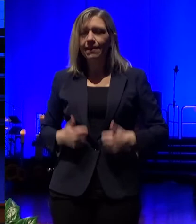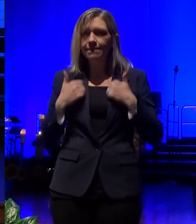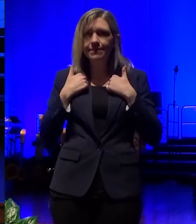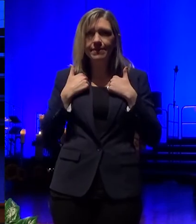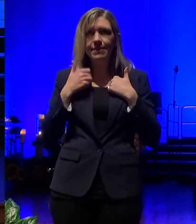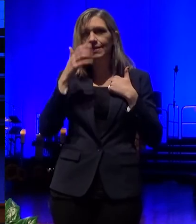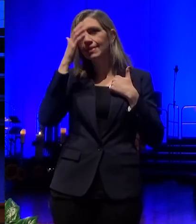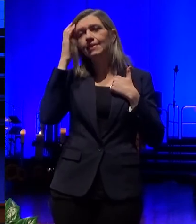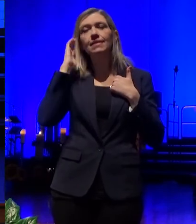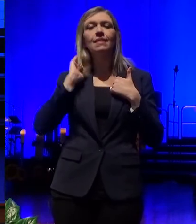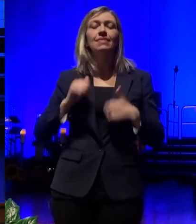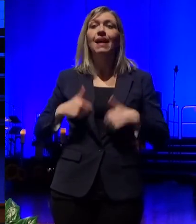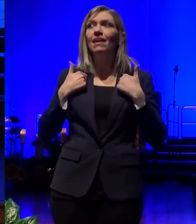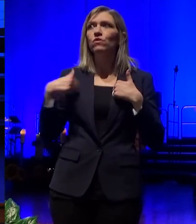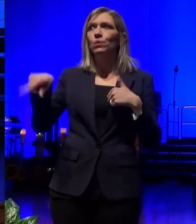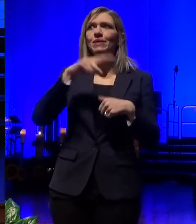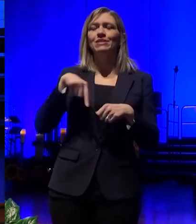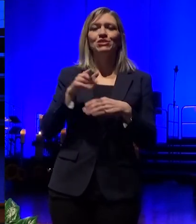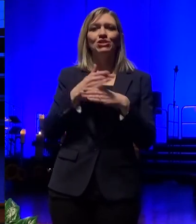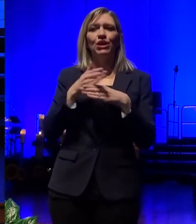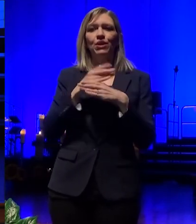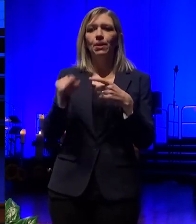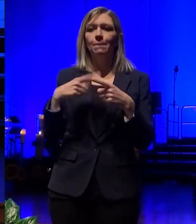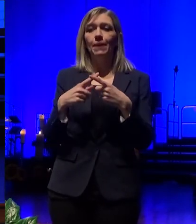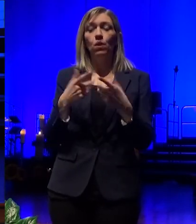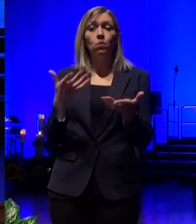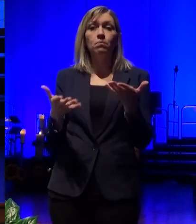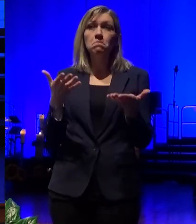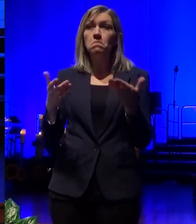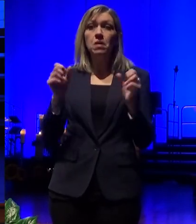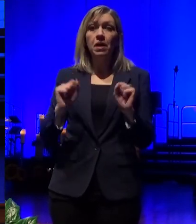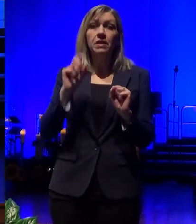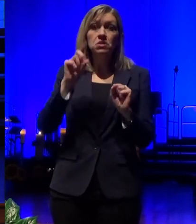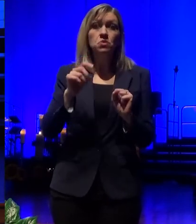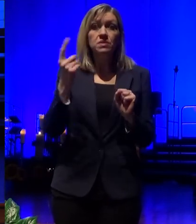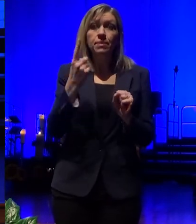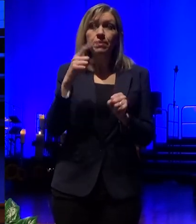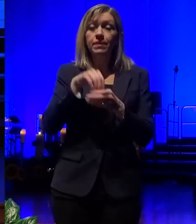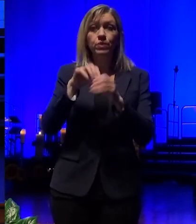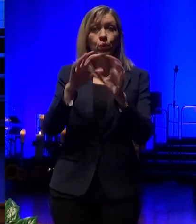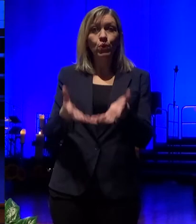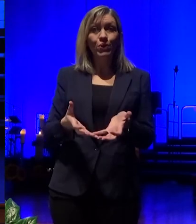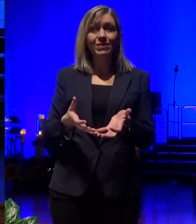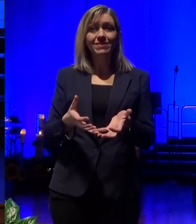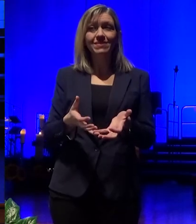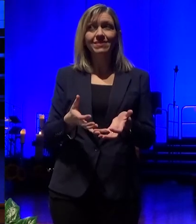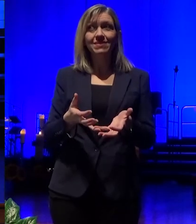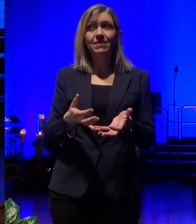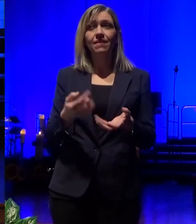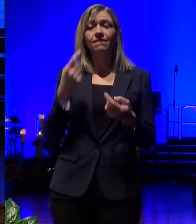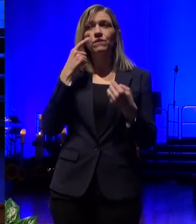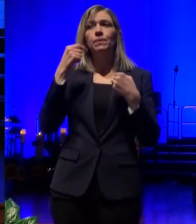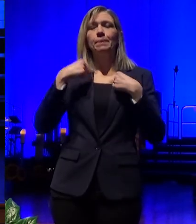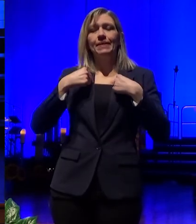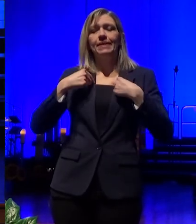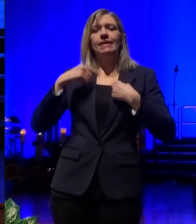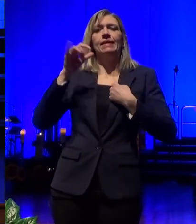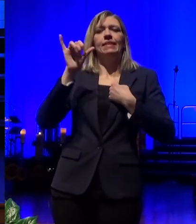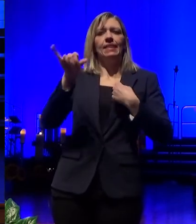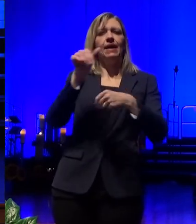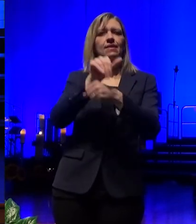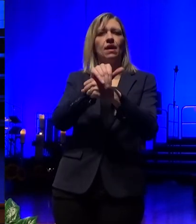I'm living and the life we share about what might be mine to do in the world. And for me, that